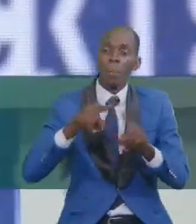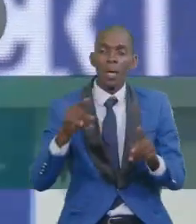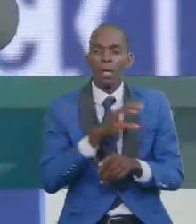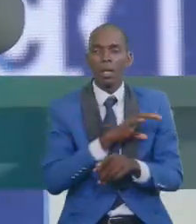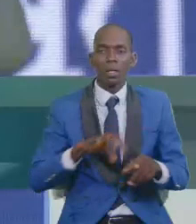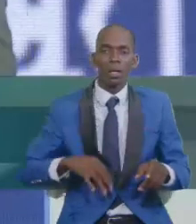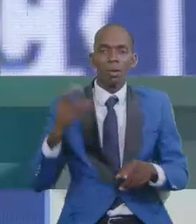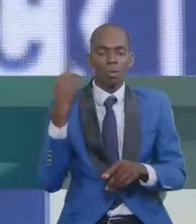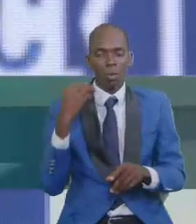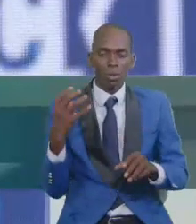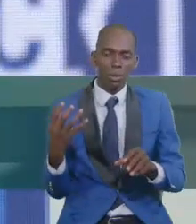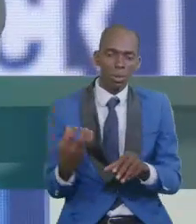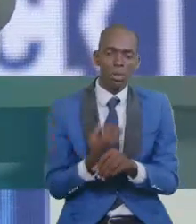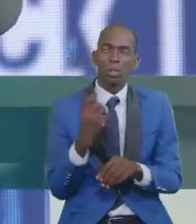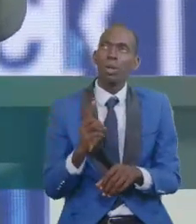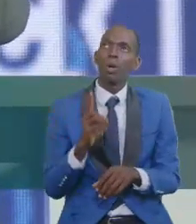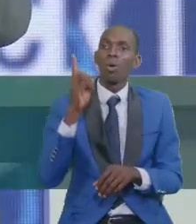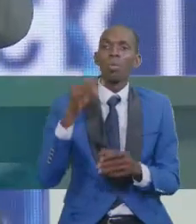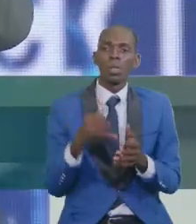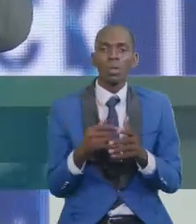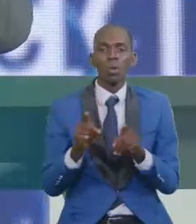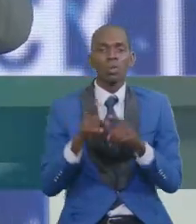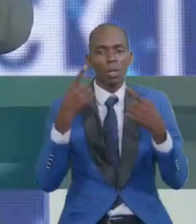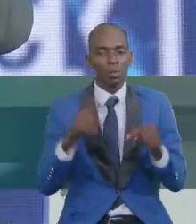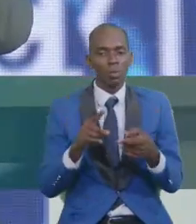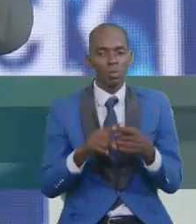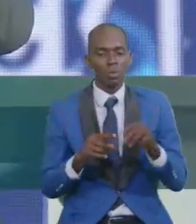It happened to Enoch. He was taken up.